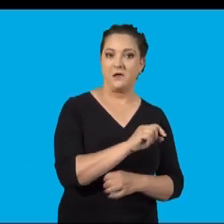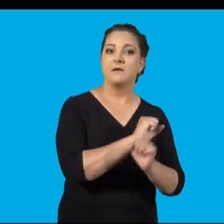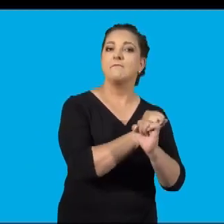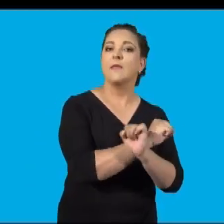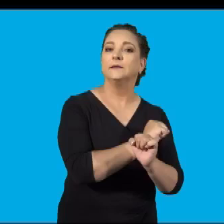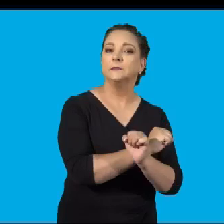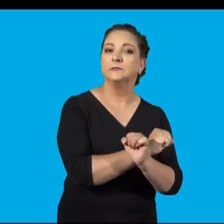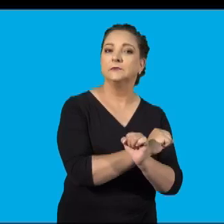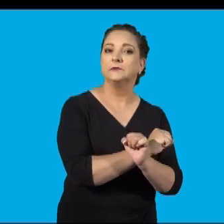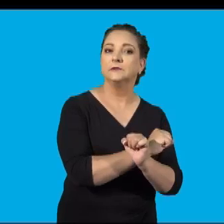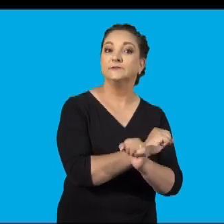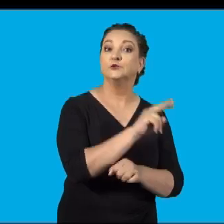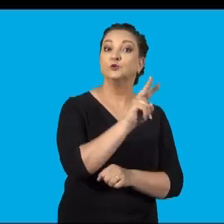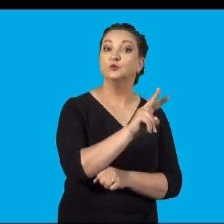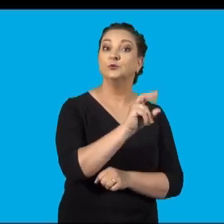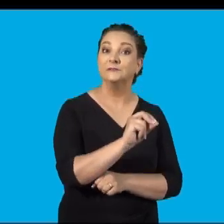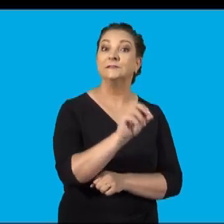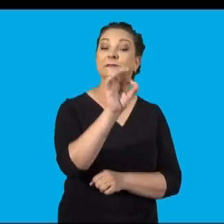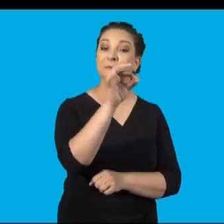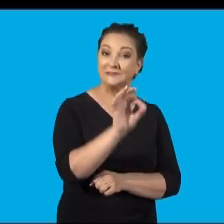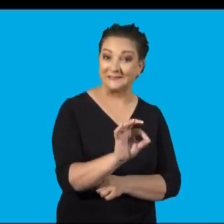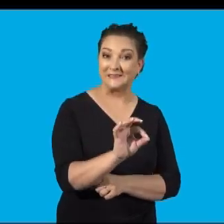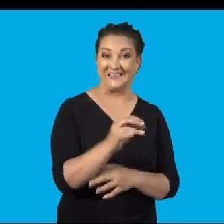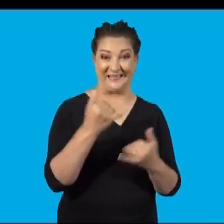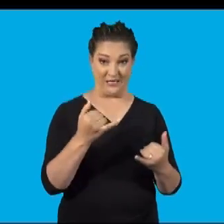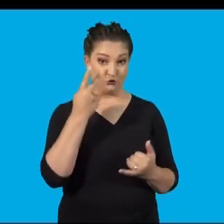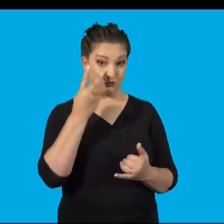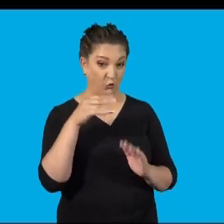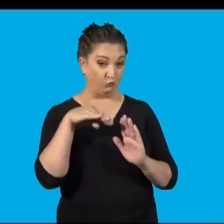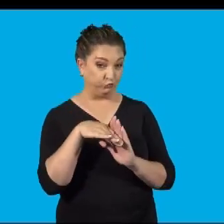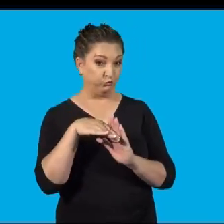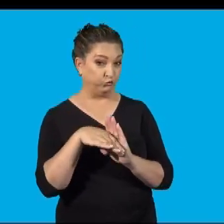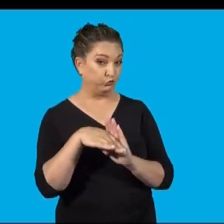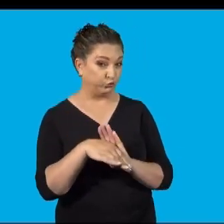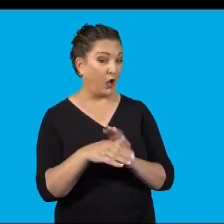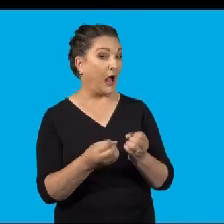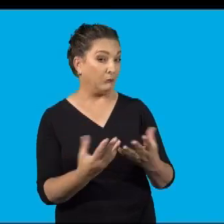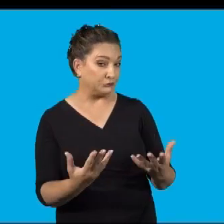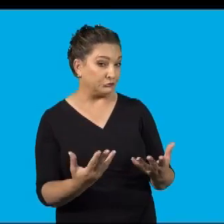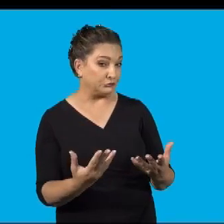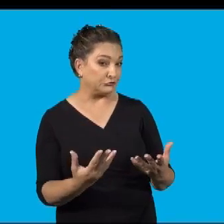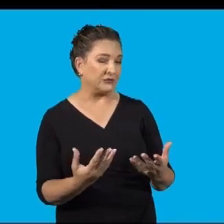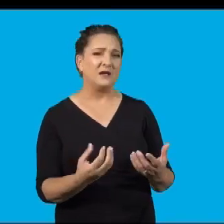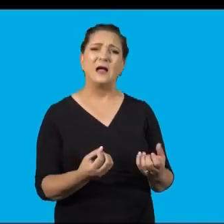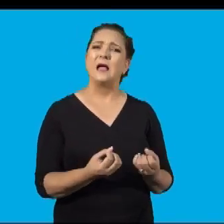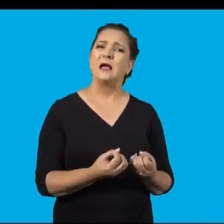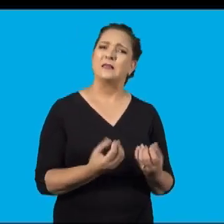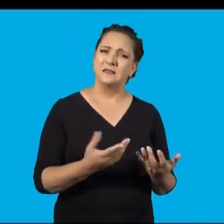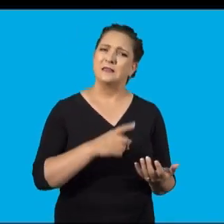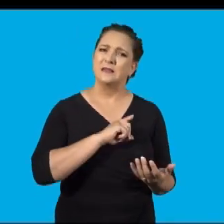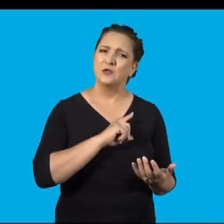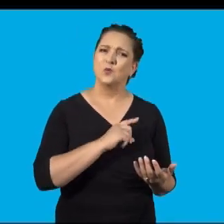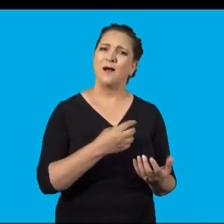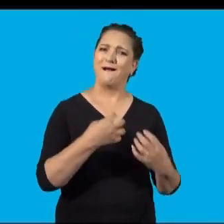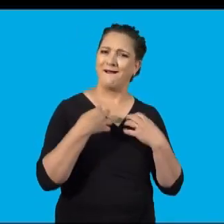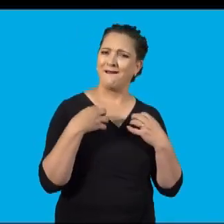multiplied by 20%, that is the depreciation rate now. I need to know for how many months